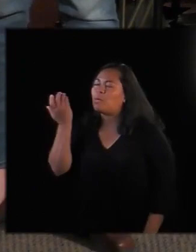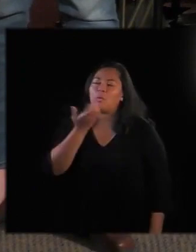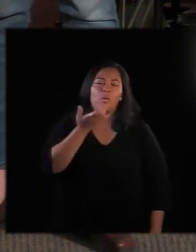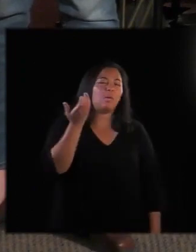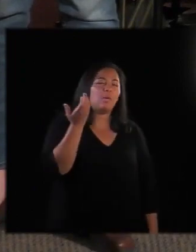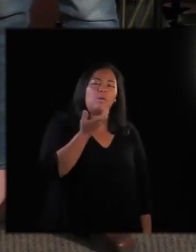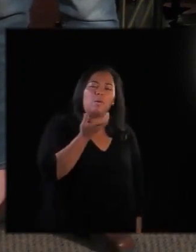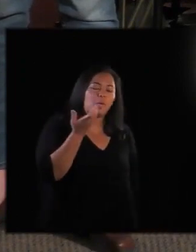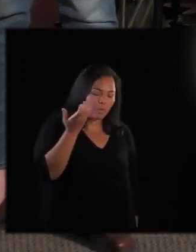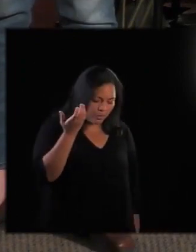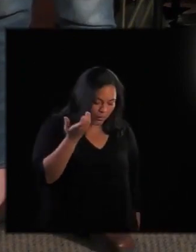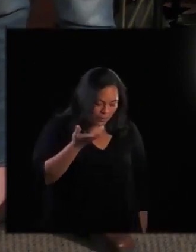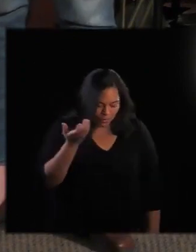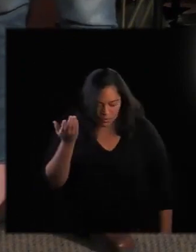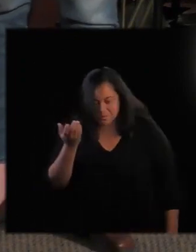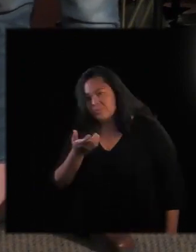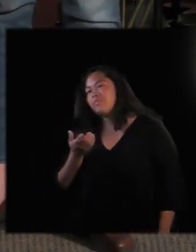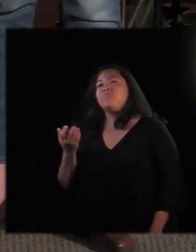Oh.